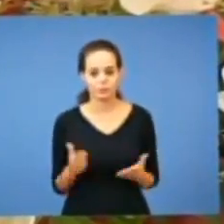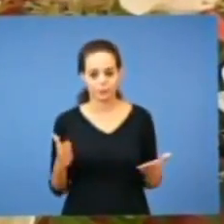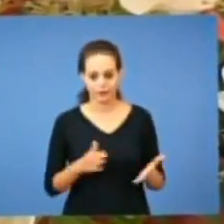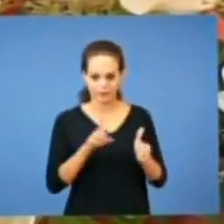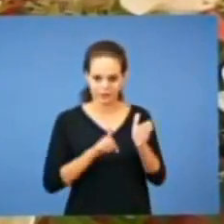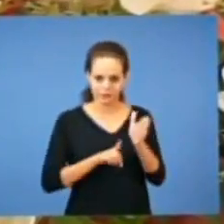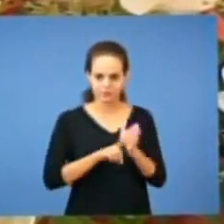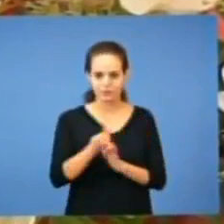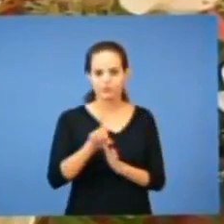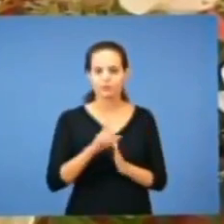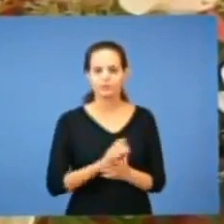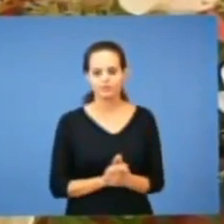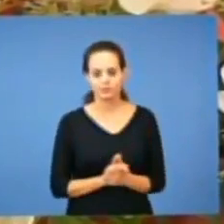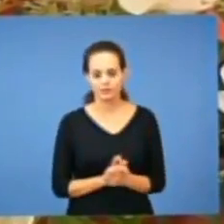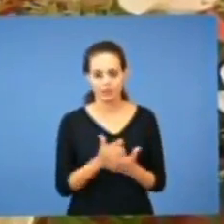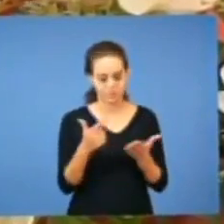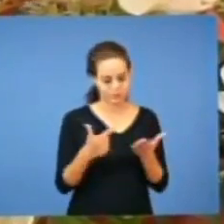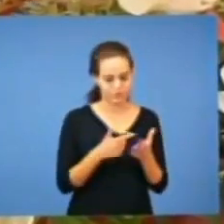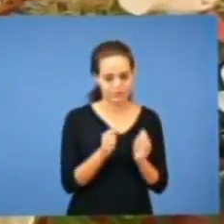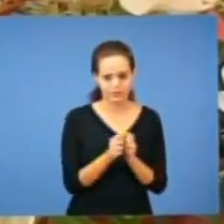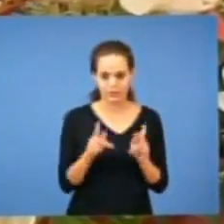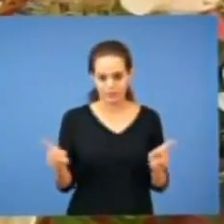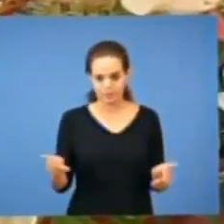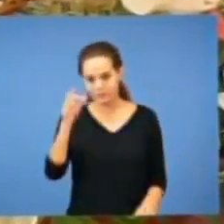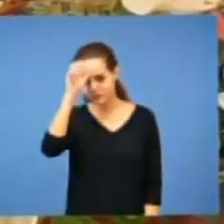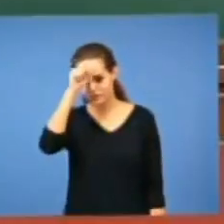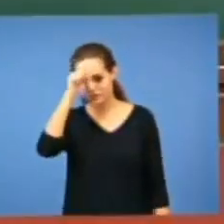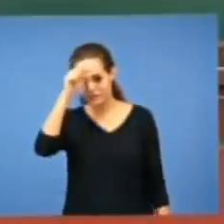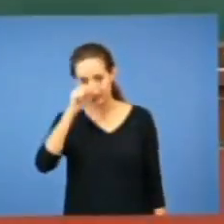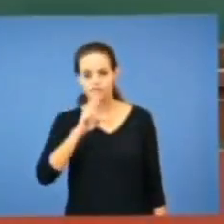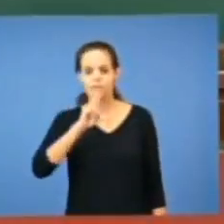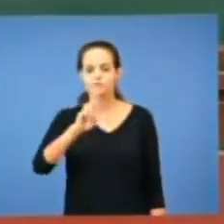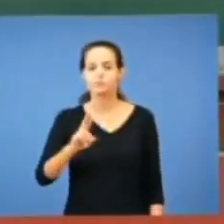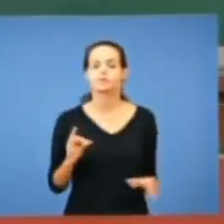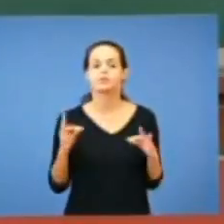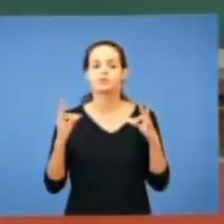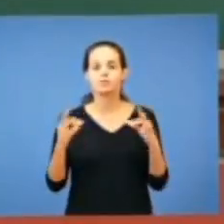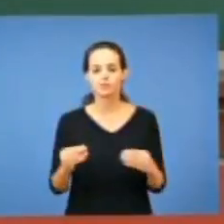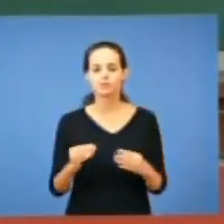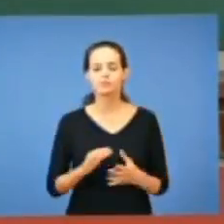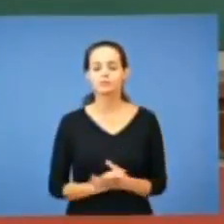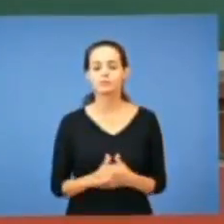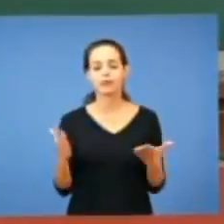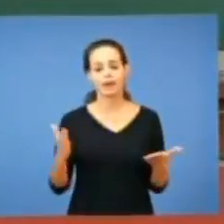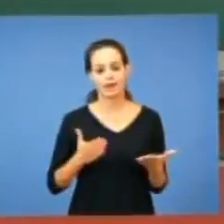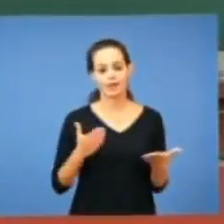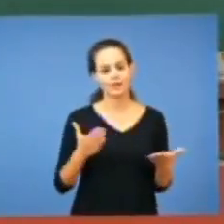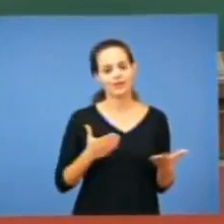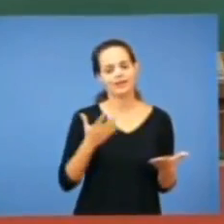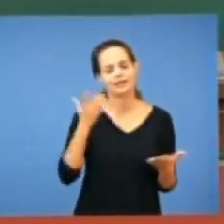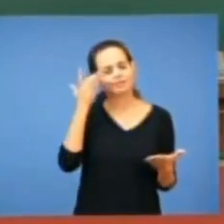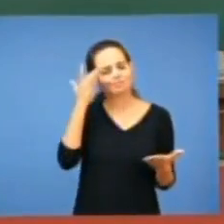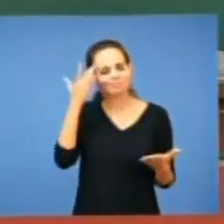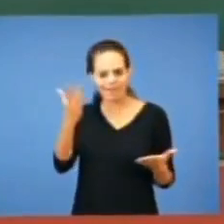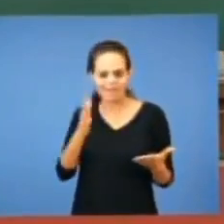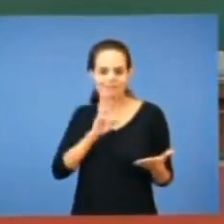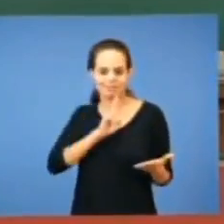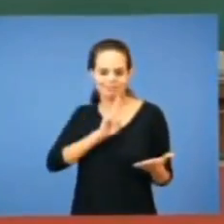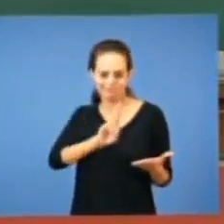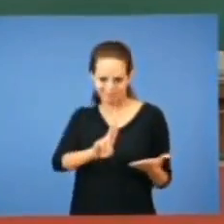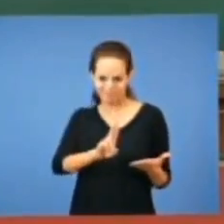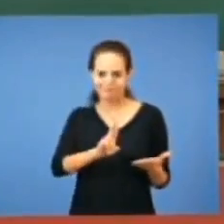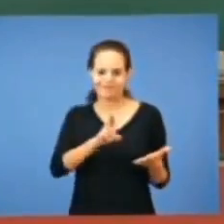brethren that they now know about Revelation. They're going to be able to answer everything. Yes, my brethren, now that it's